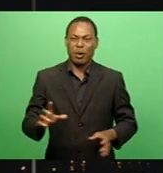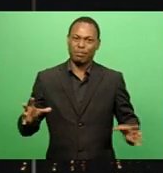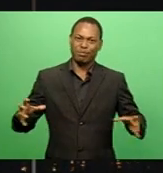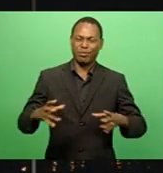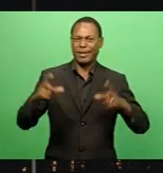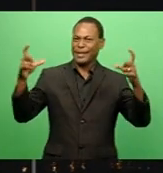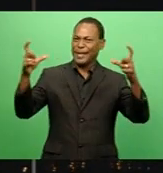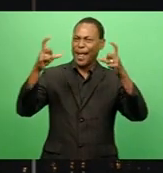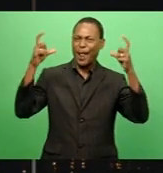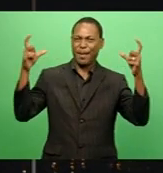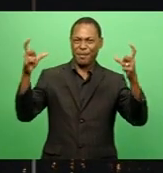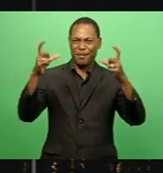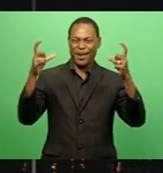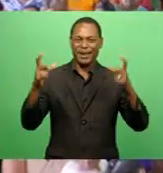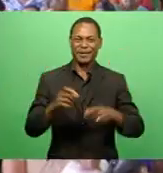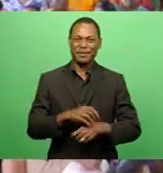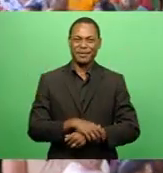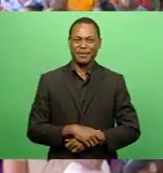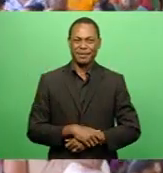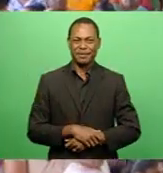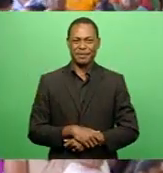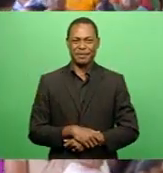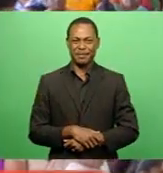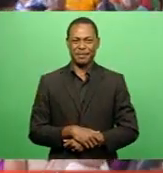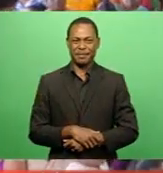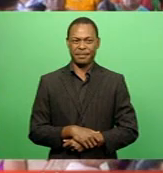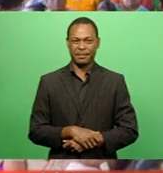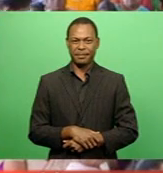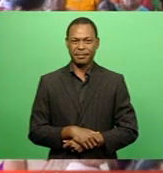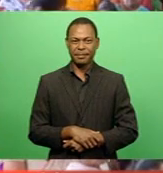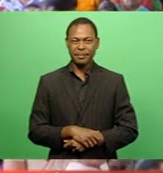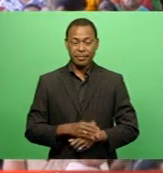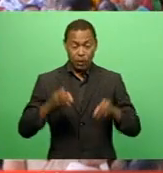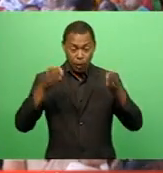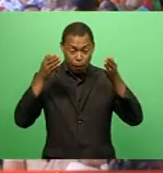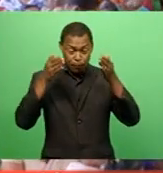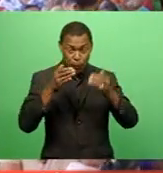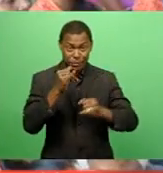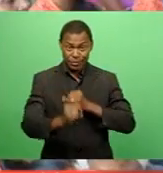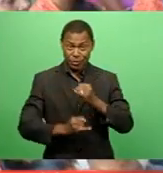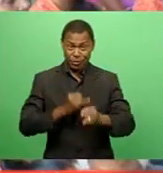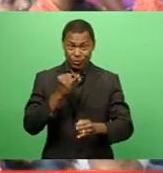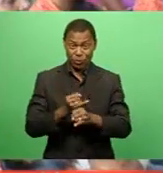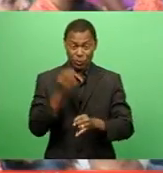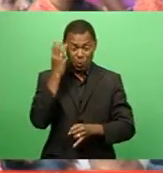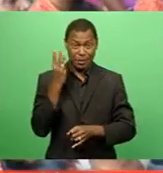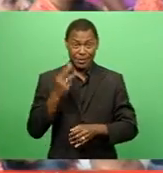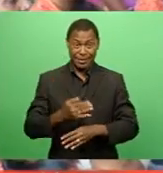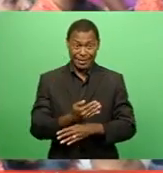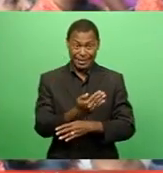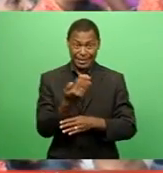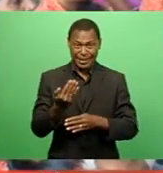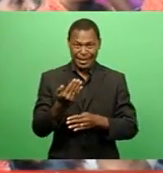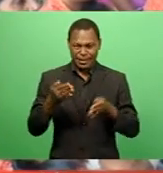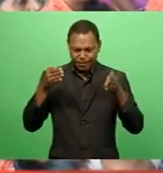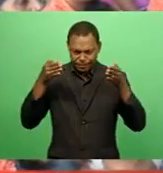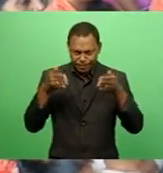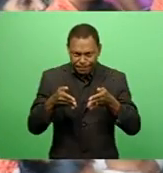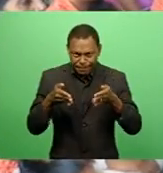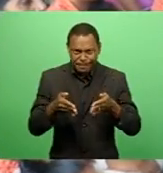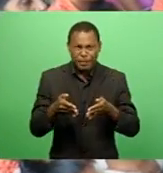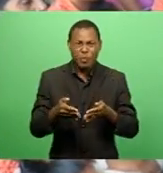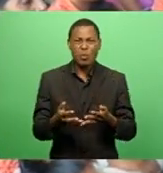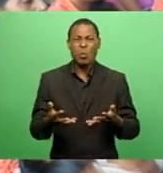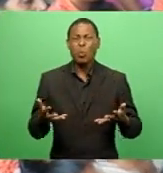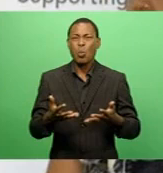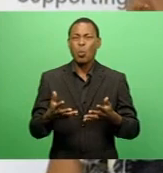Eleanor Turangaivu has more. The focus of the International Women's Day celebration centered on recognizing and celebrating